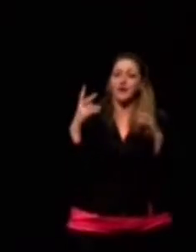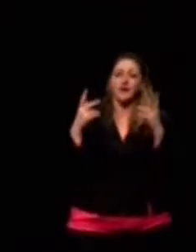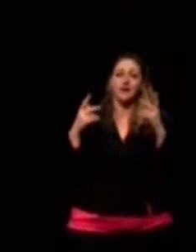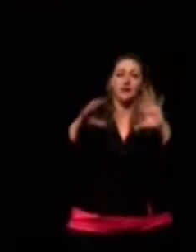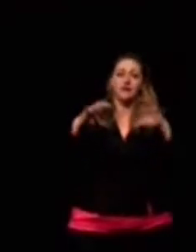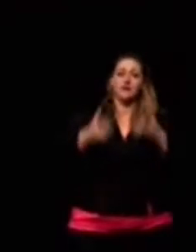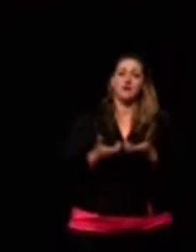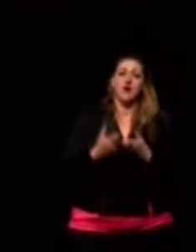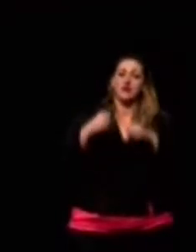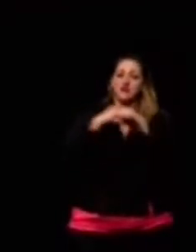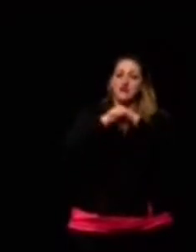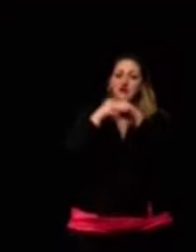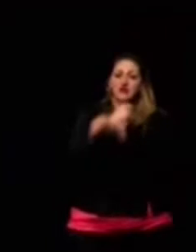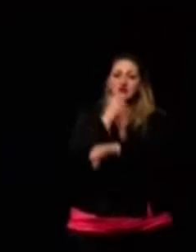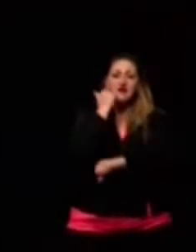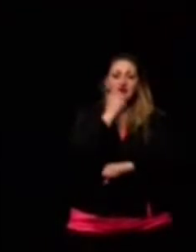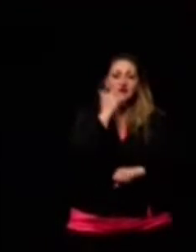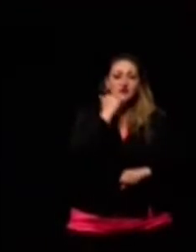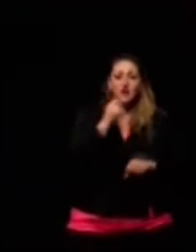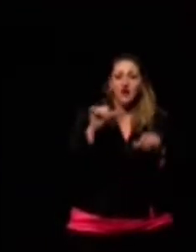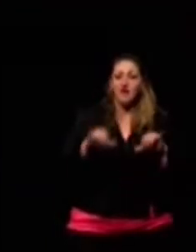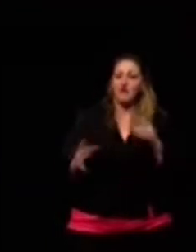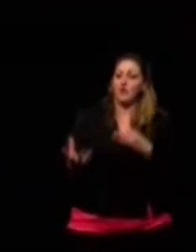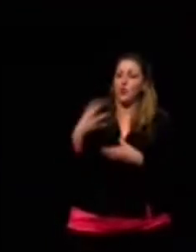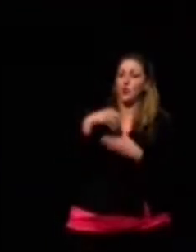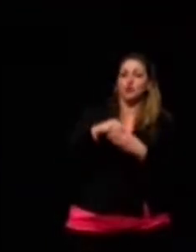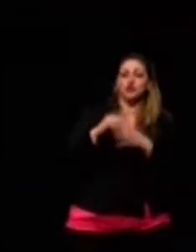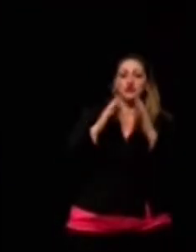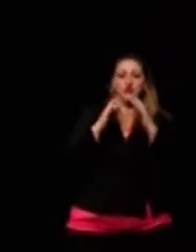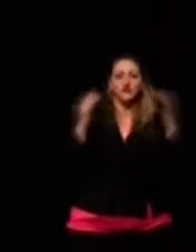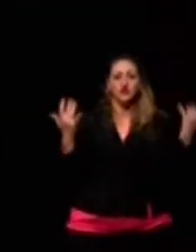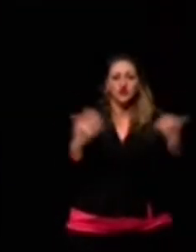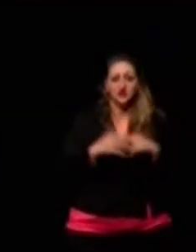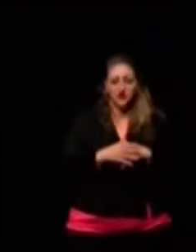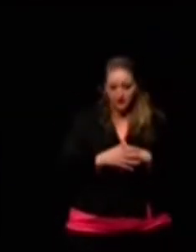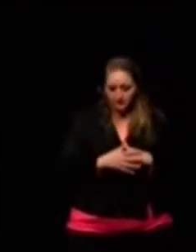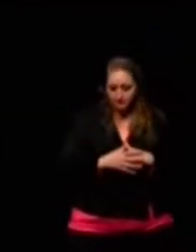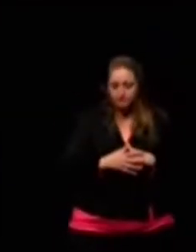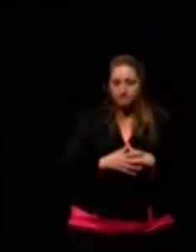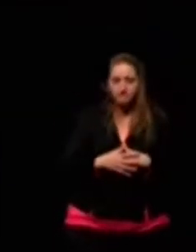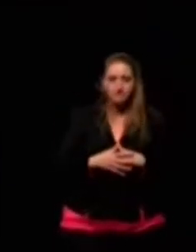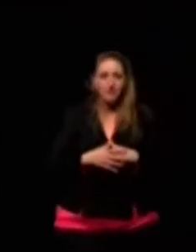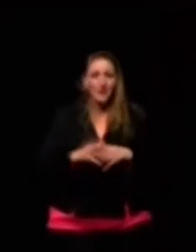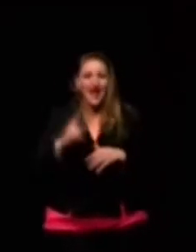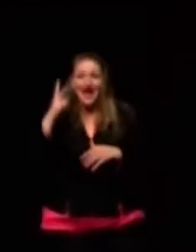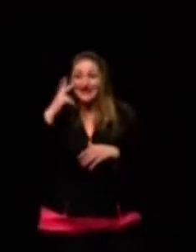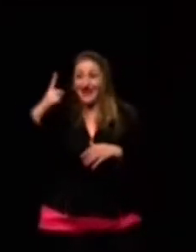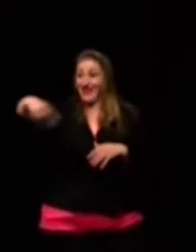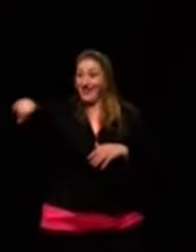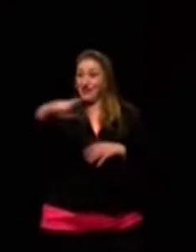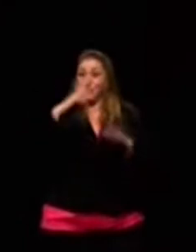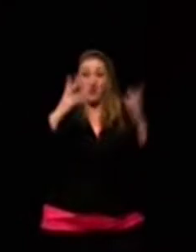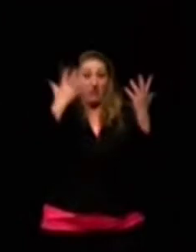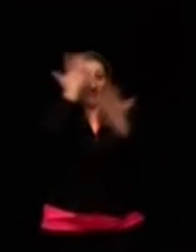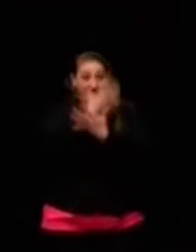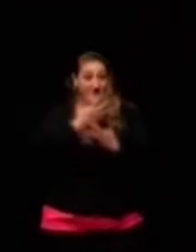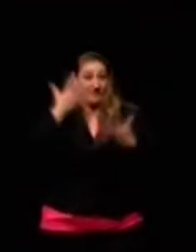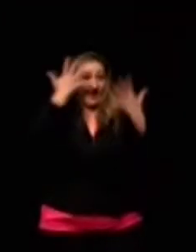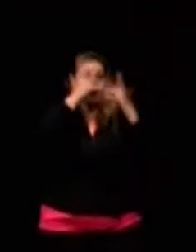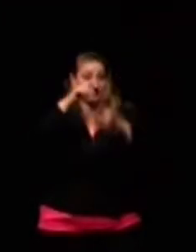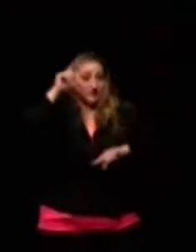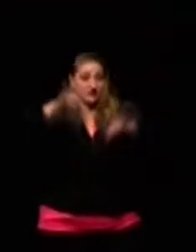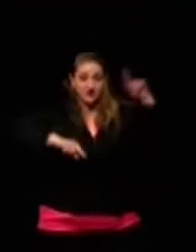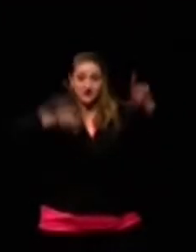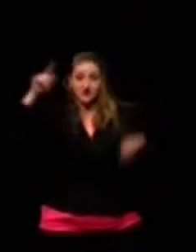to uphold the ideals of inclusion and diversity. I see it here today in this room, the faces of this dynamic group